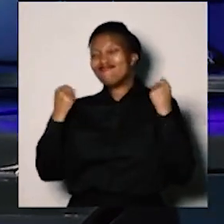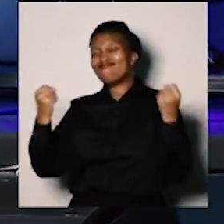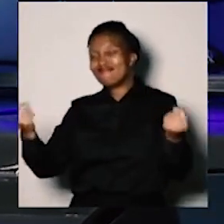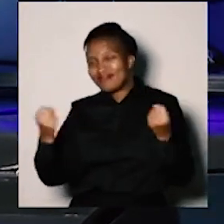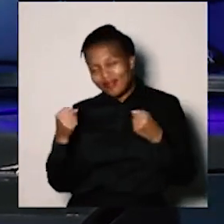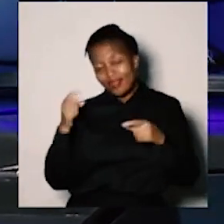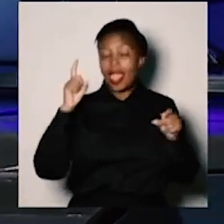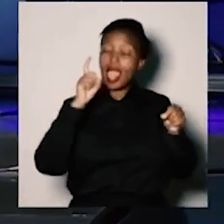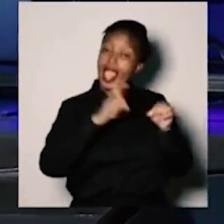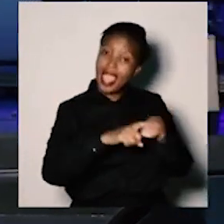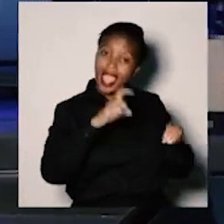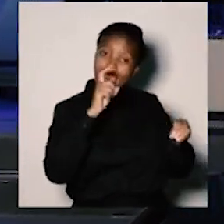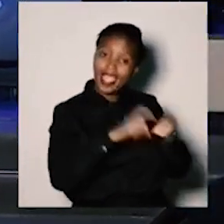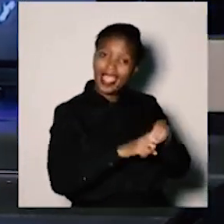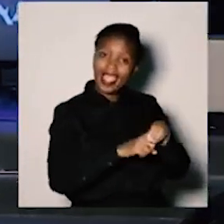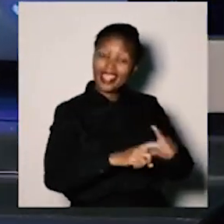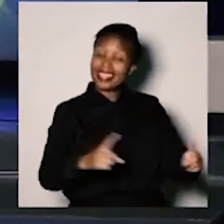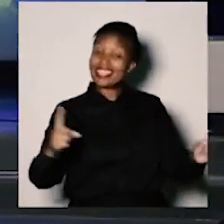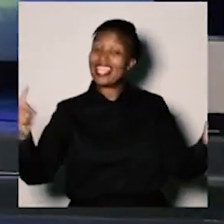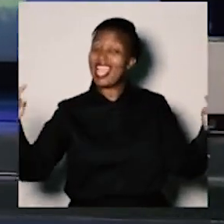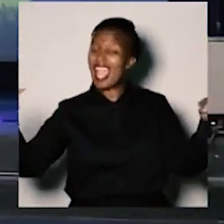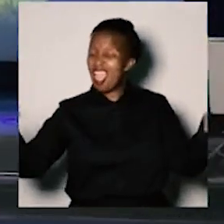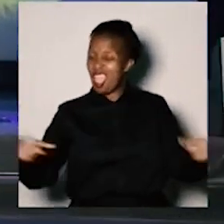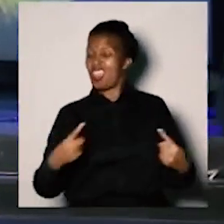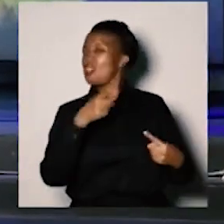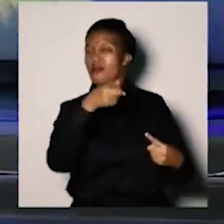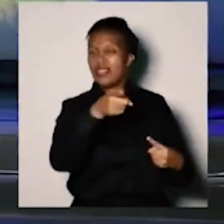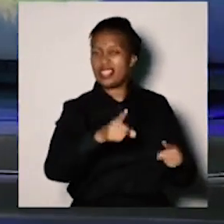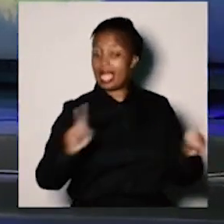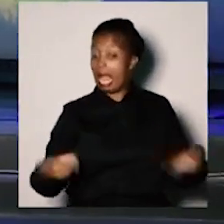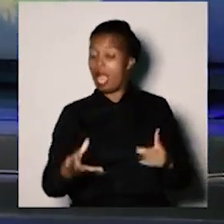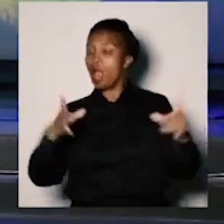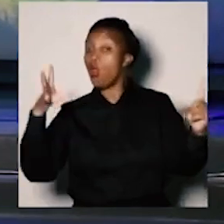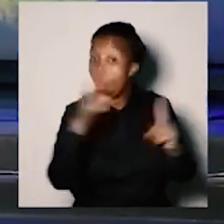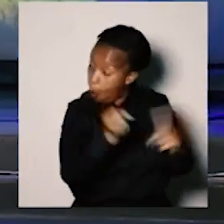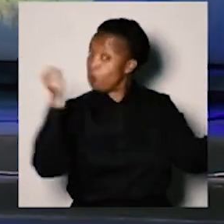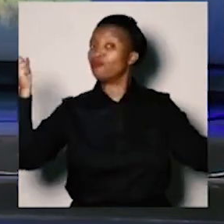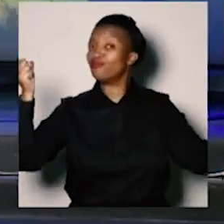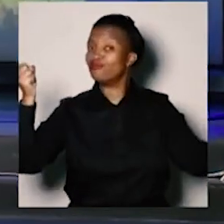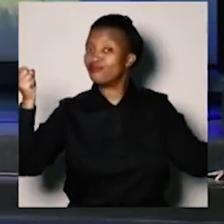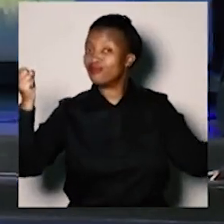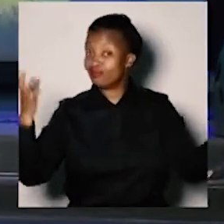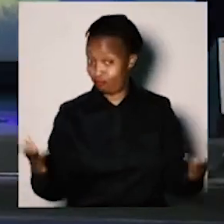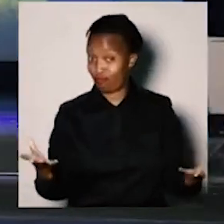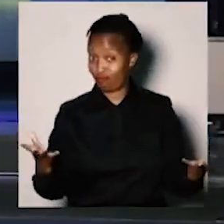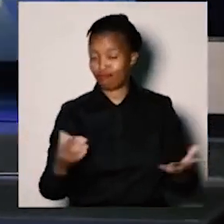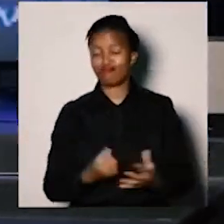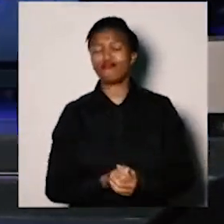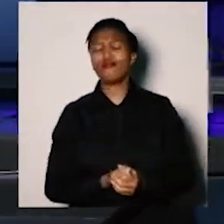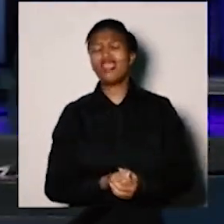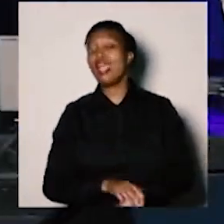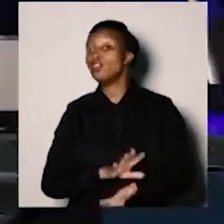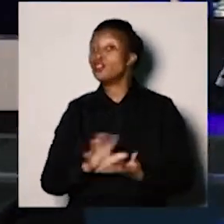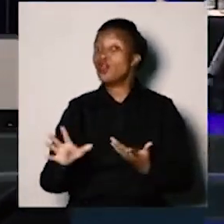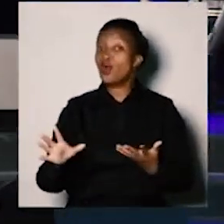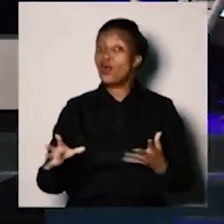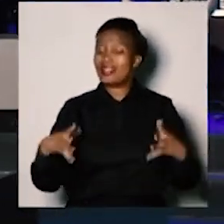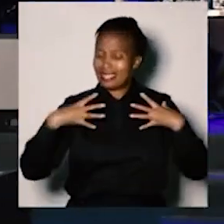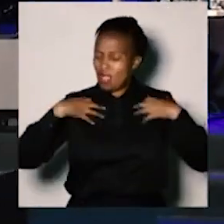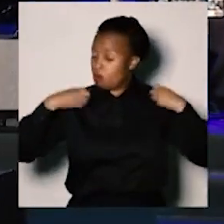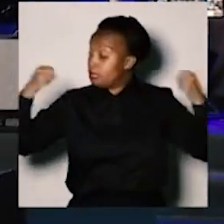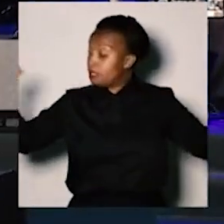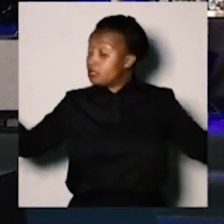fighting, their opponent, their enemy, had nothing to hold on to subdue them. So they would shed